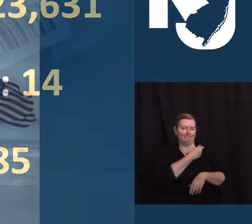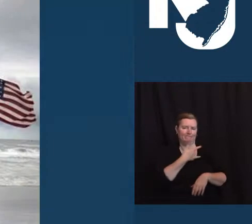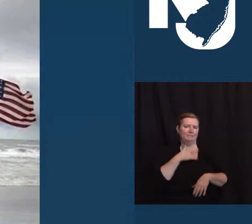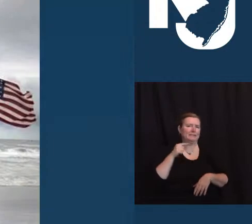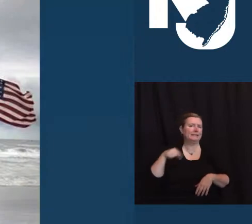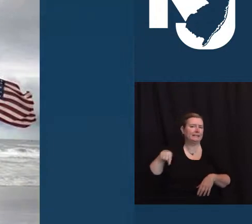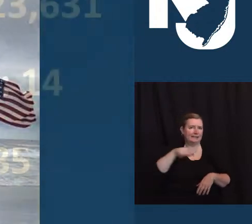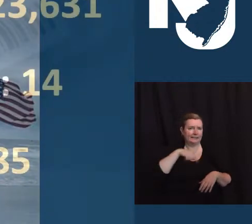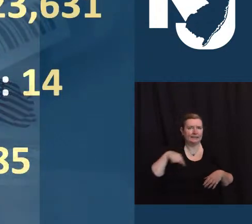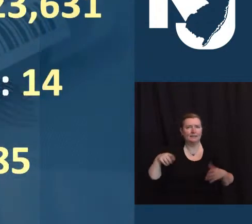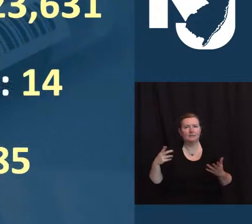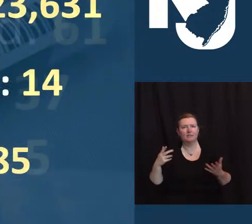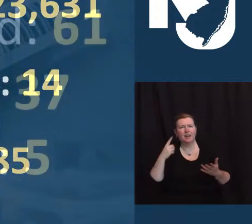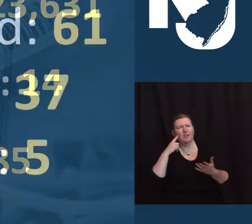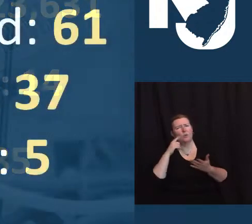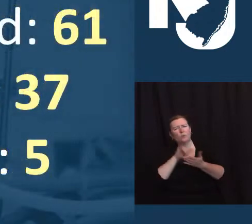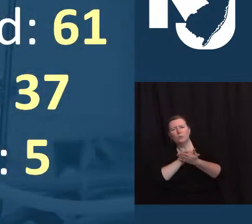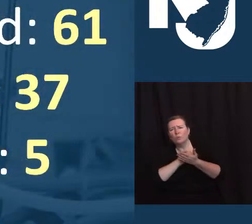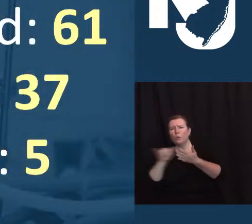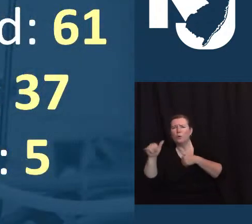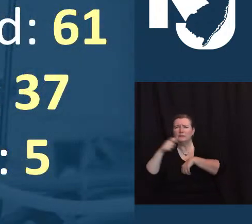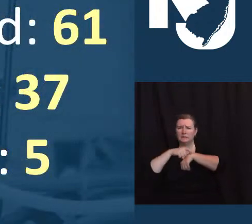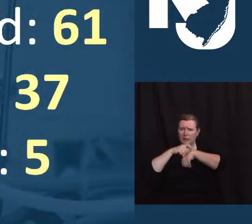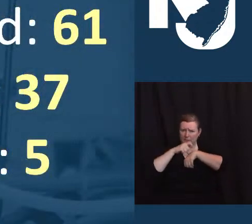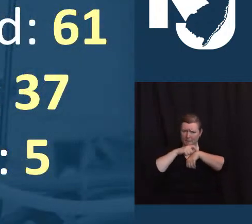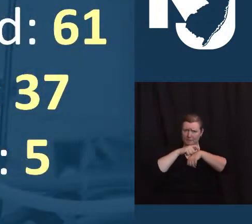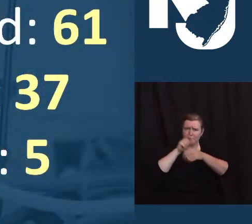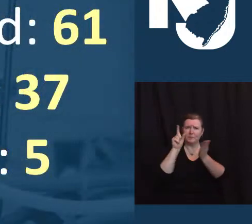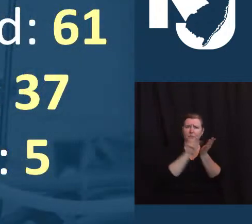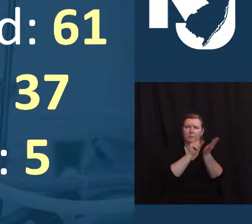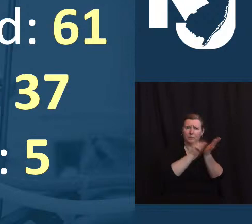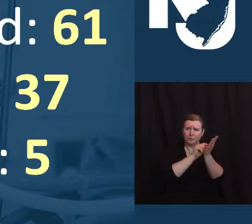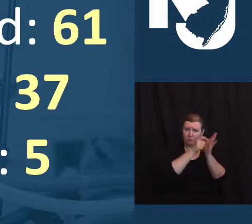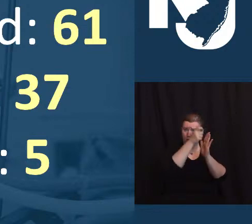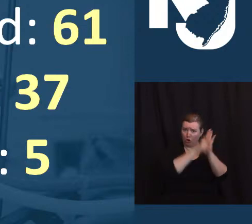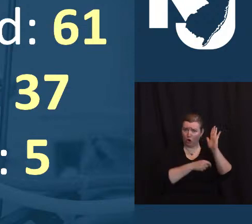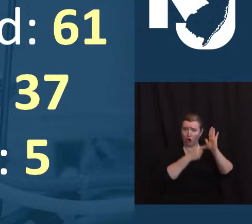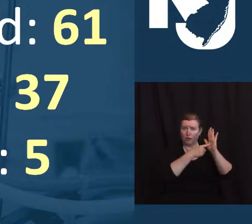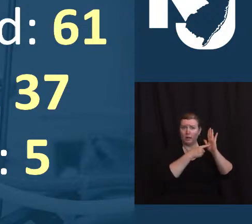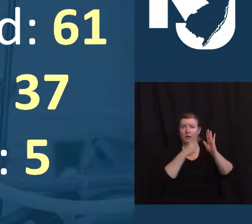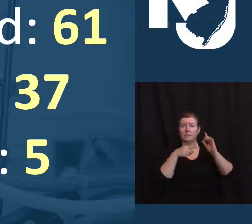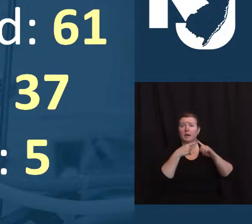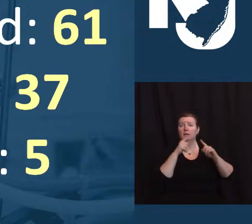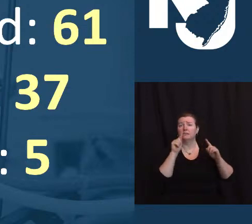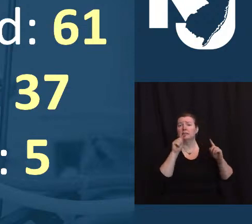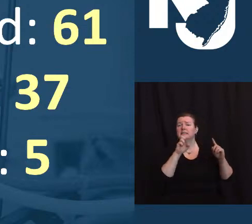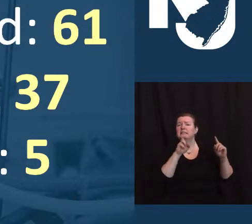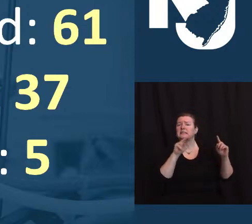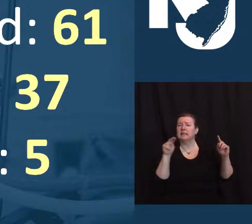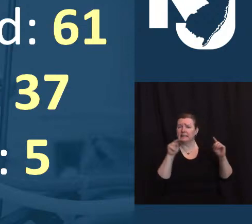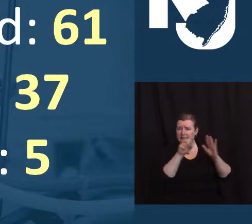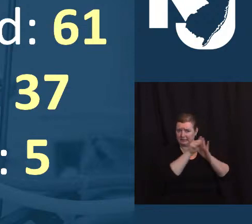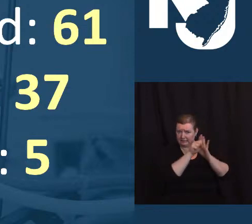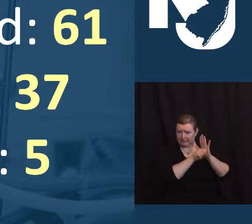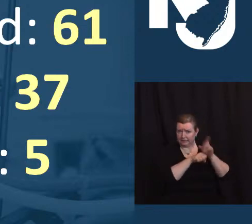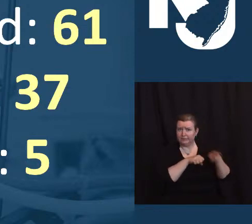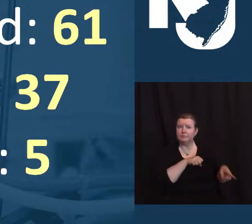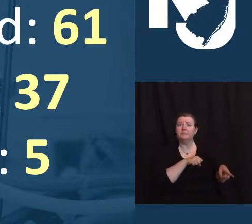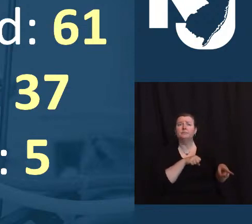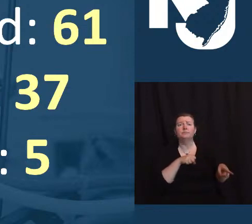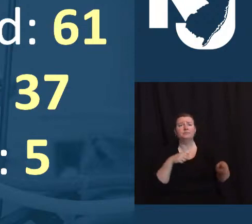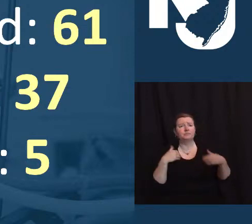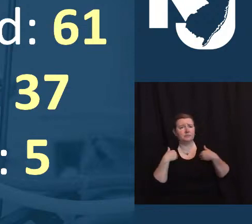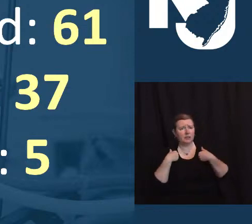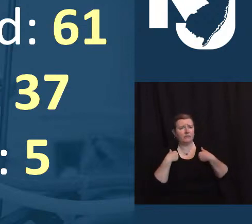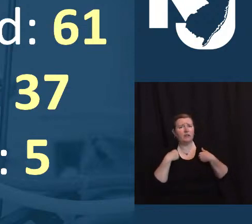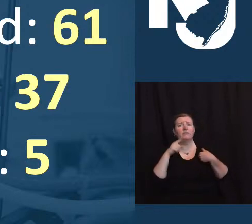I think it was the New York Times today, in a community in Tennessee. So this is not just Jersey, this is national, that I think, only a 20%